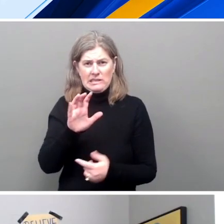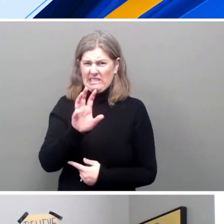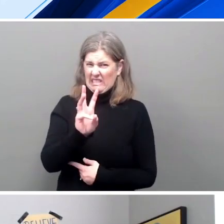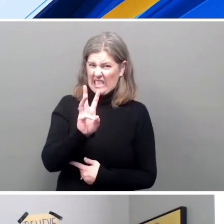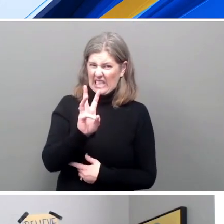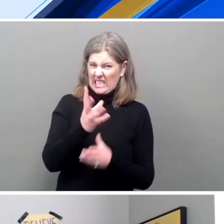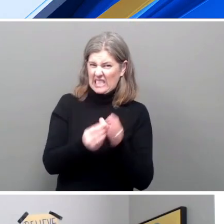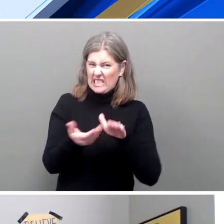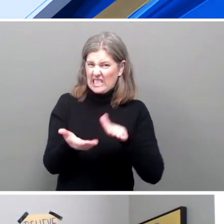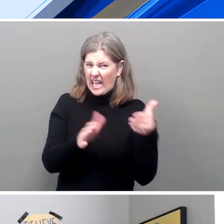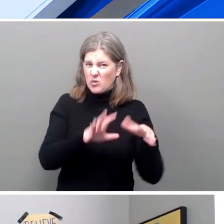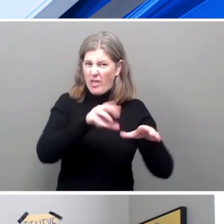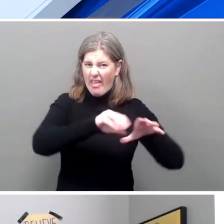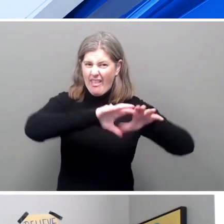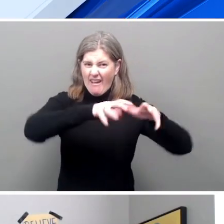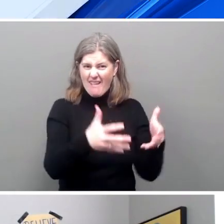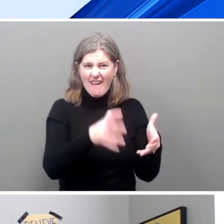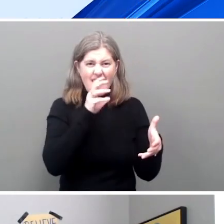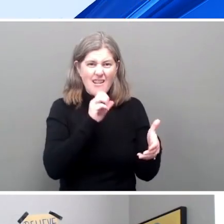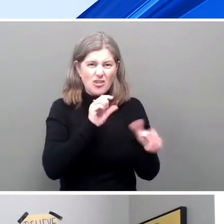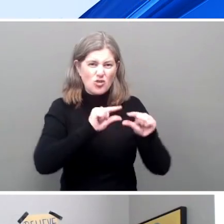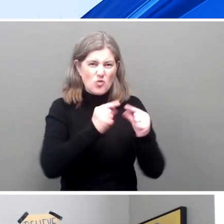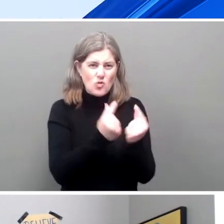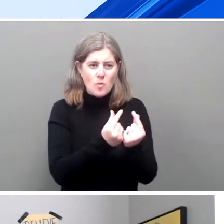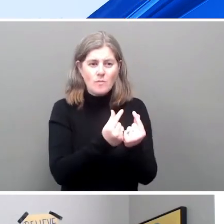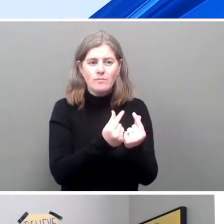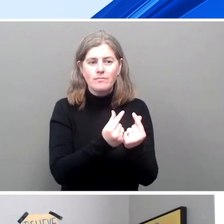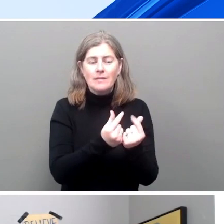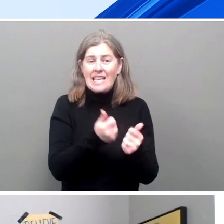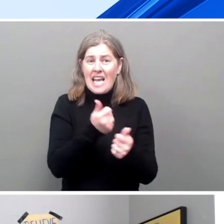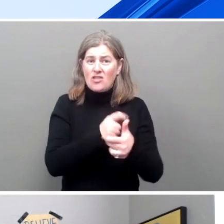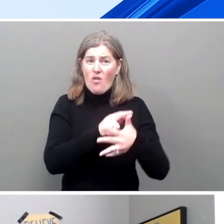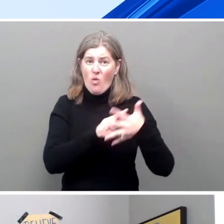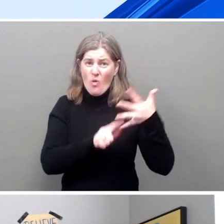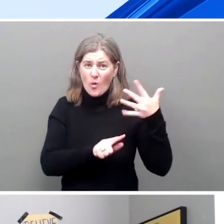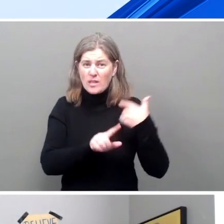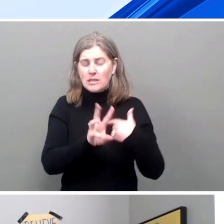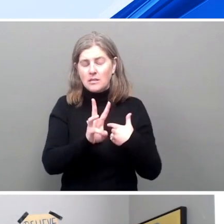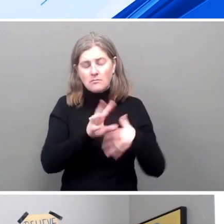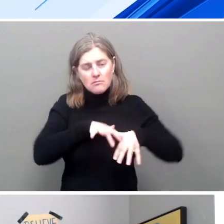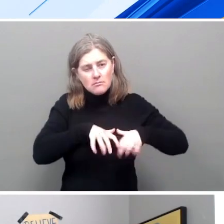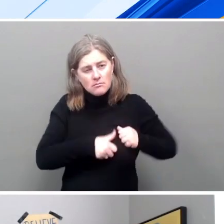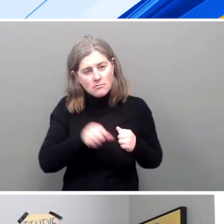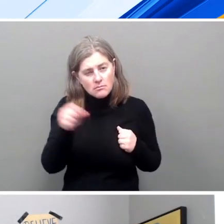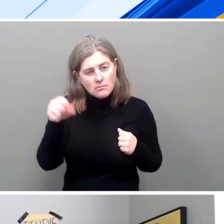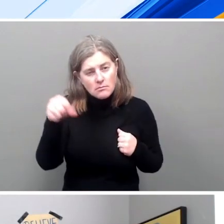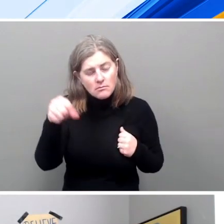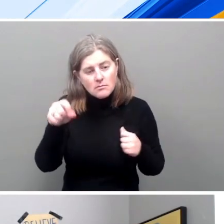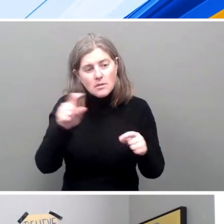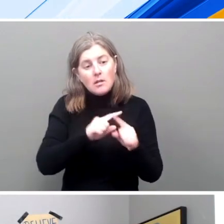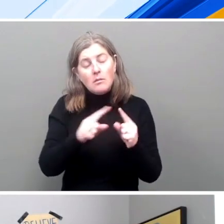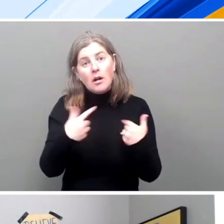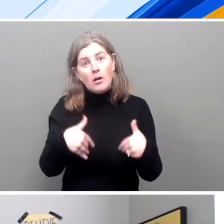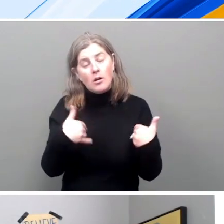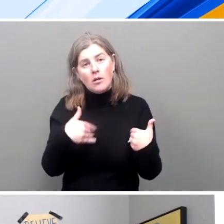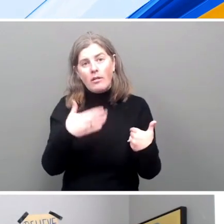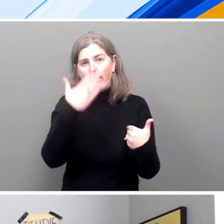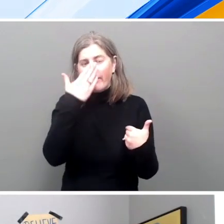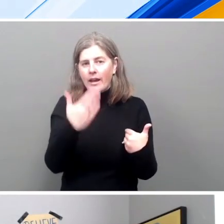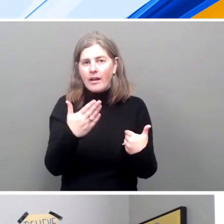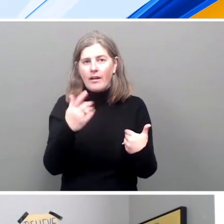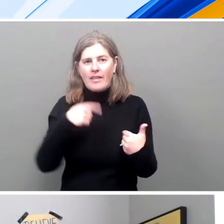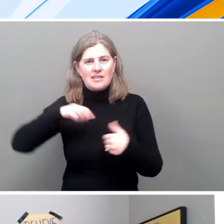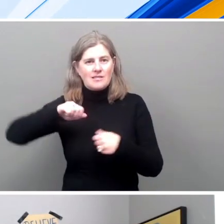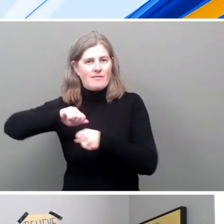in that age group. And each one an absolute tragedy. But thank goodness that this